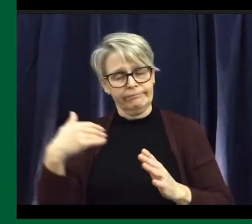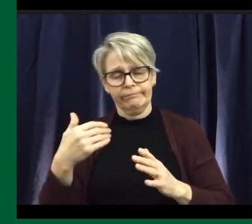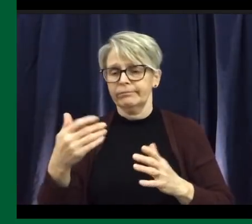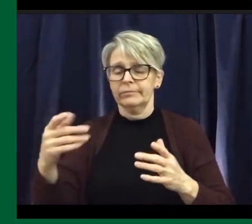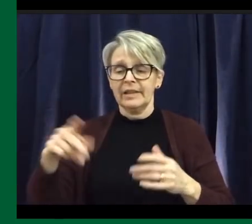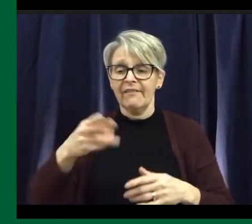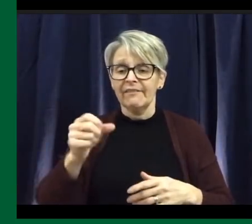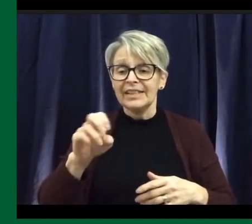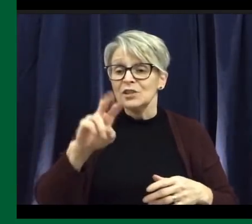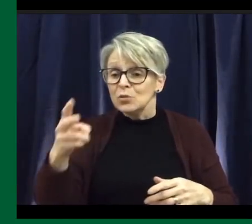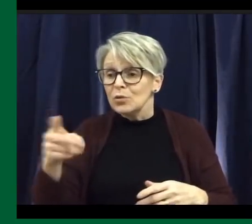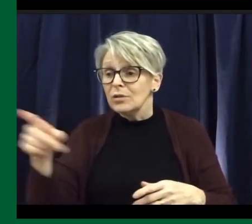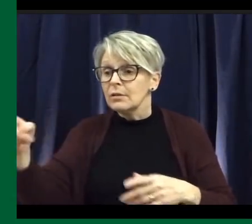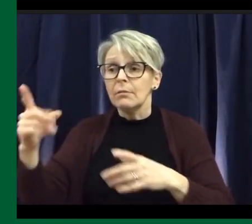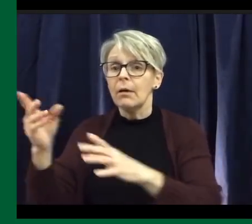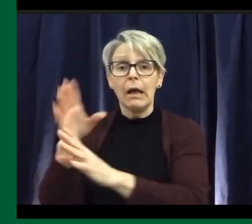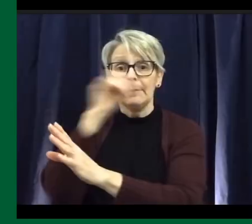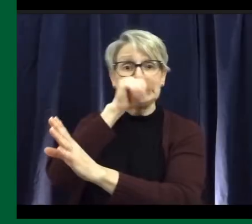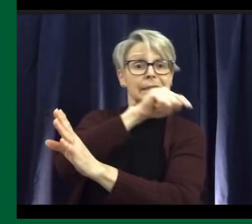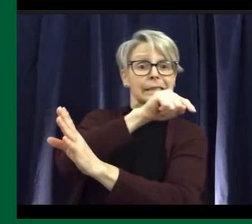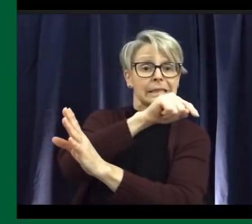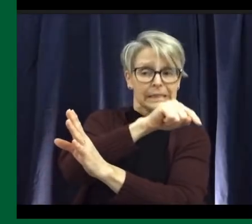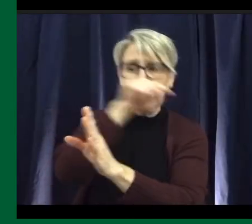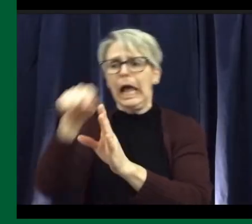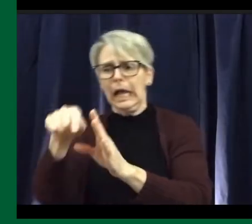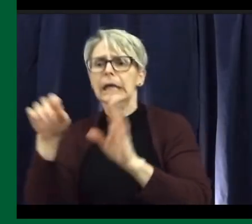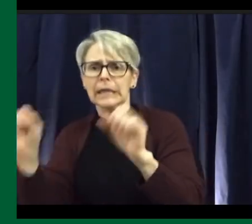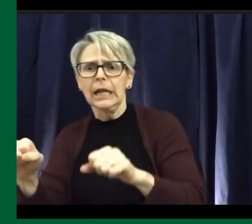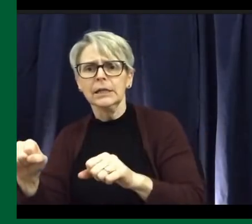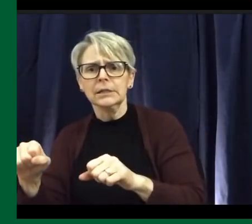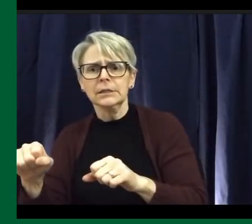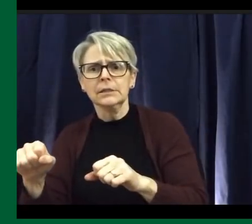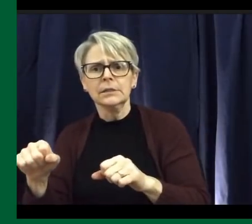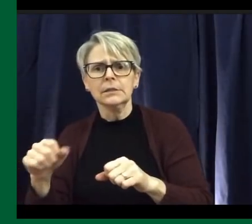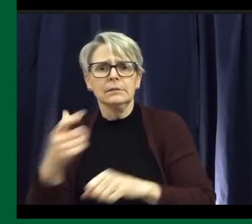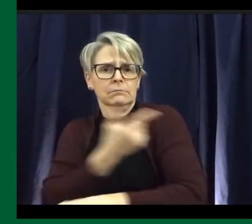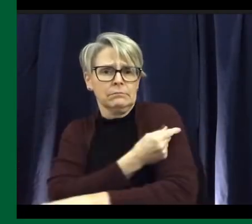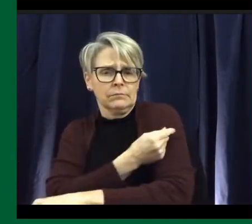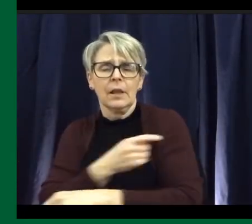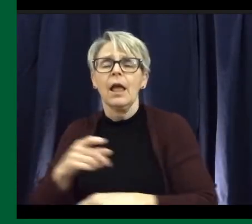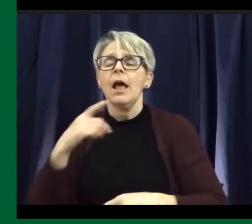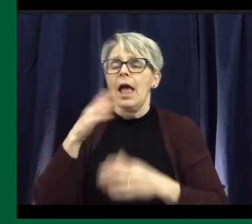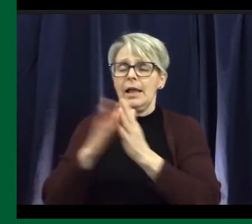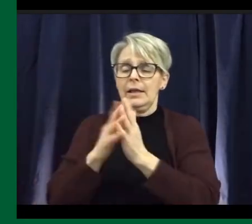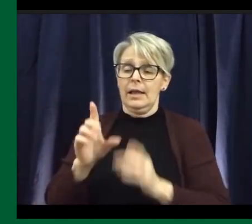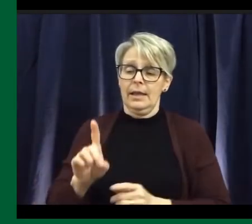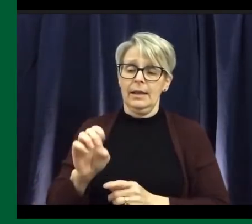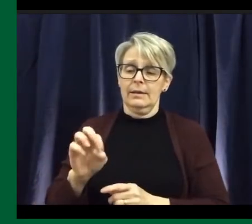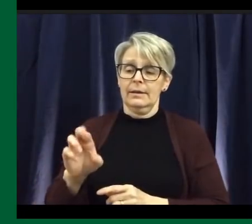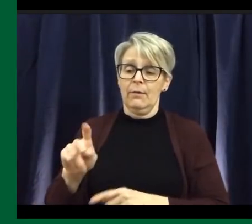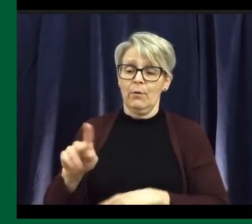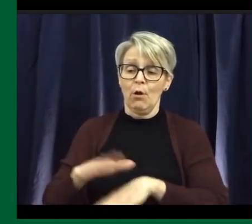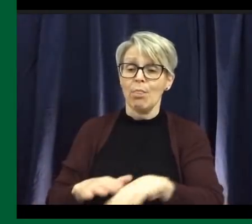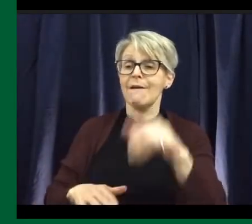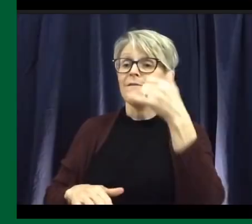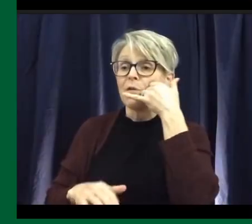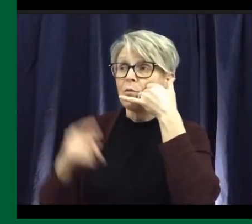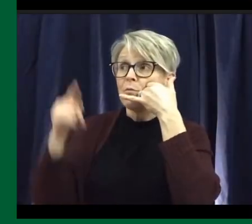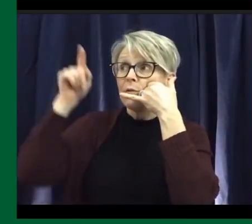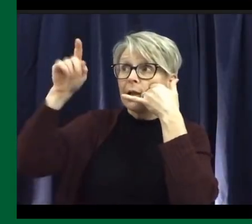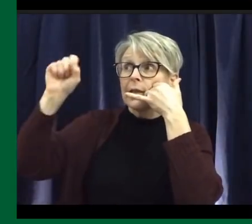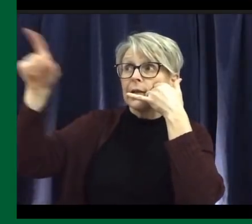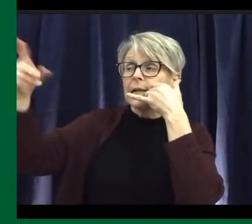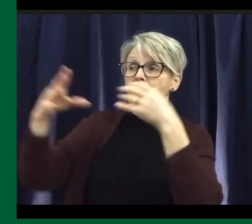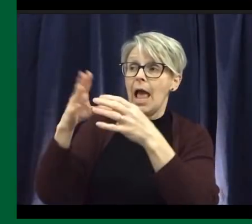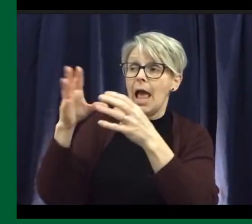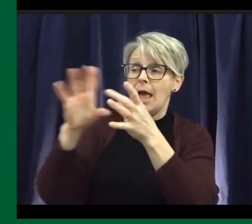2. But I'll just ask Derek to expand just a little bit on some of the things that we're doing to ensure that the distribution of vaccine is